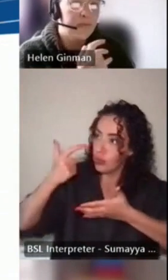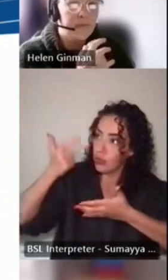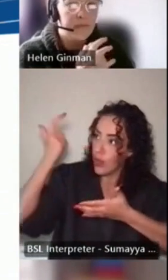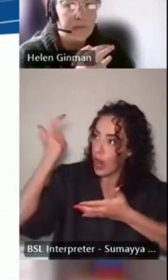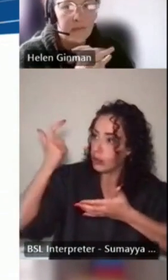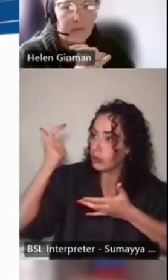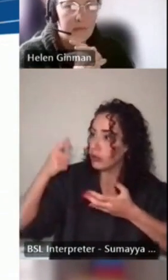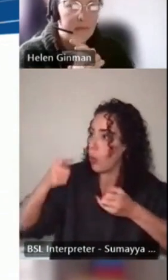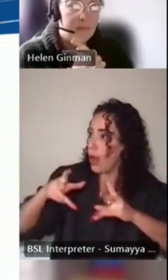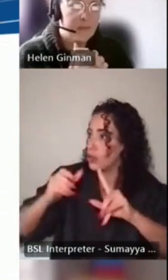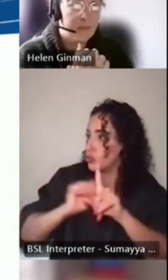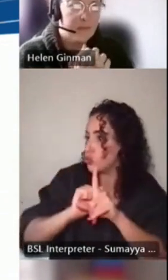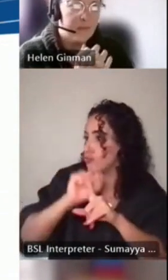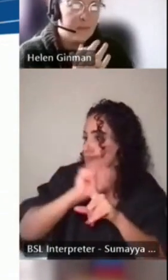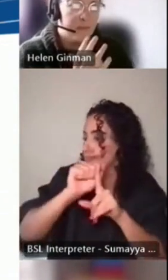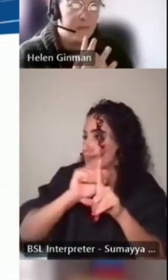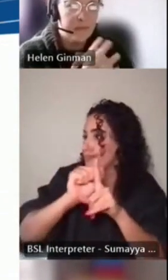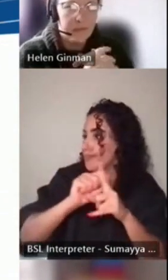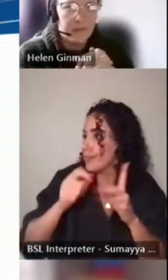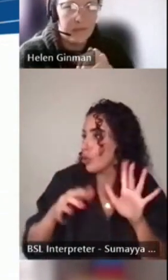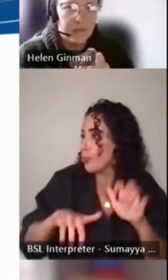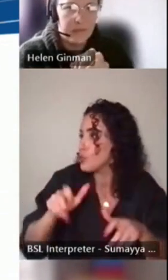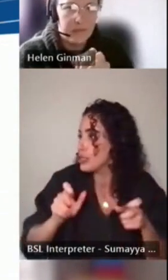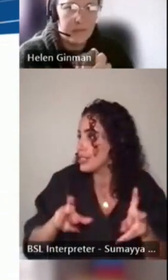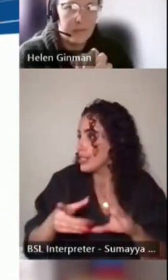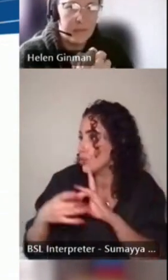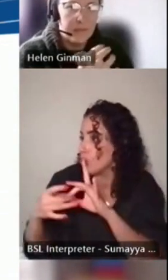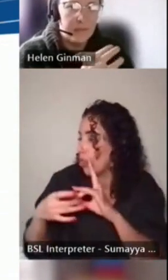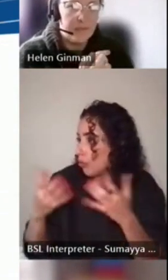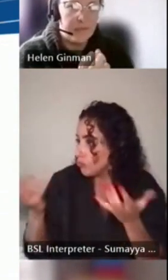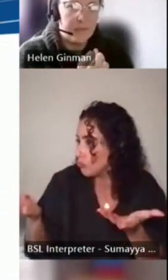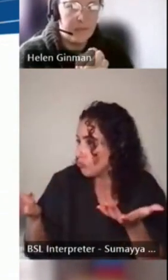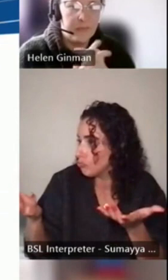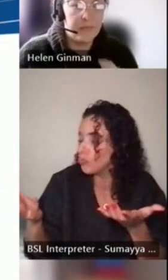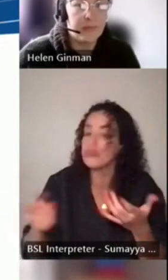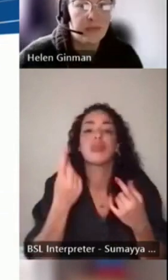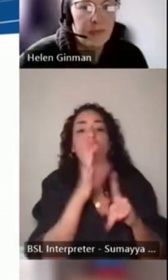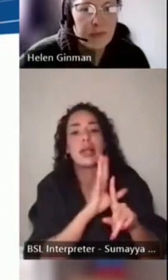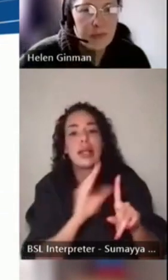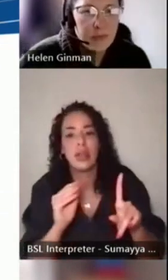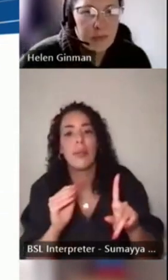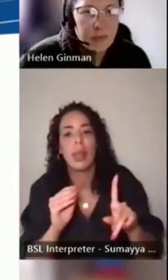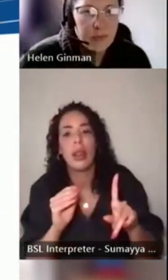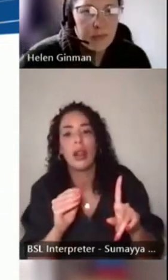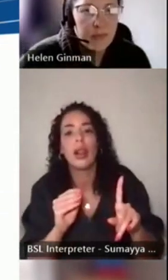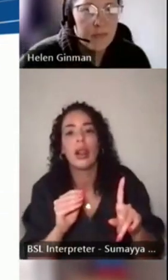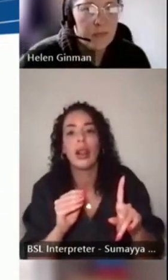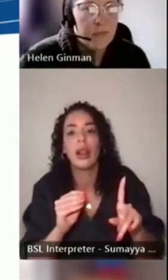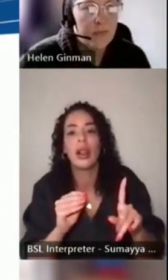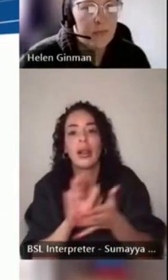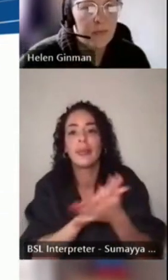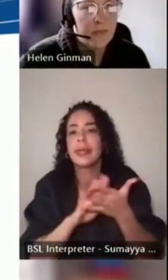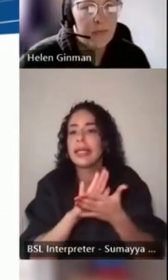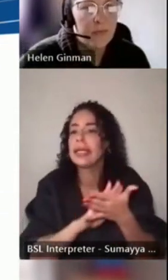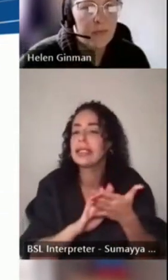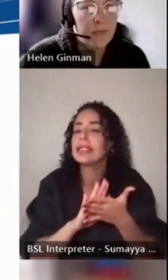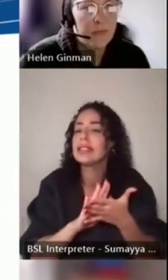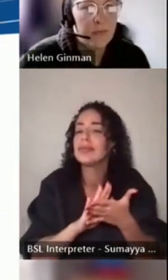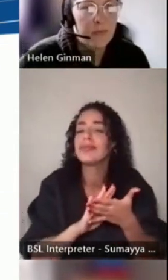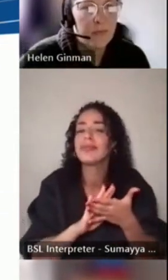to improve these IT systems together? So that might be an example of removing that kind